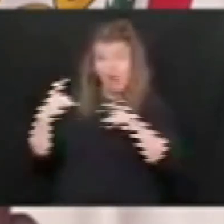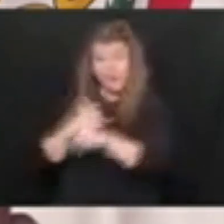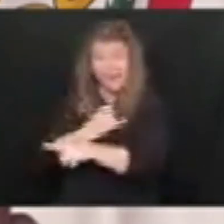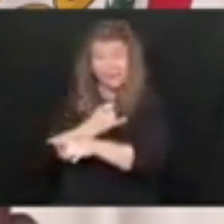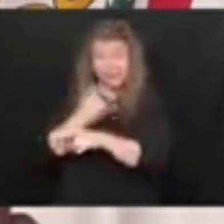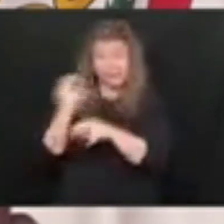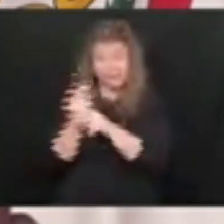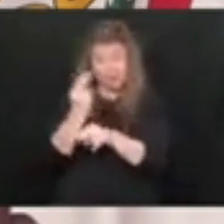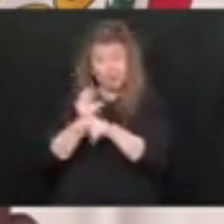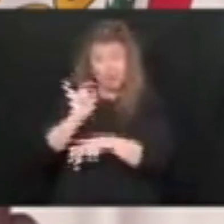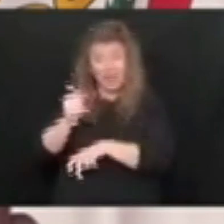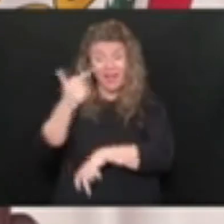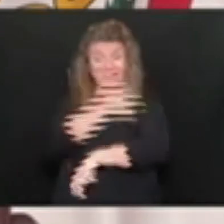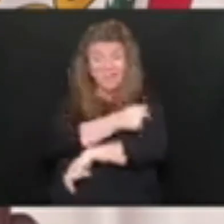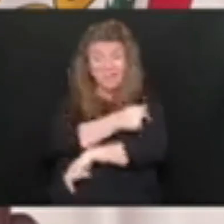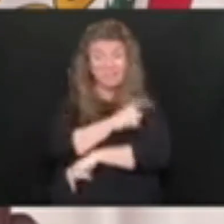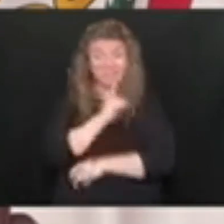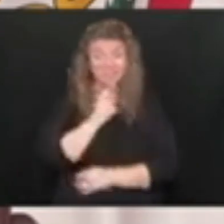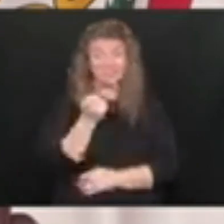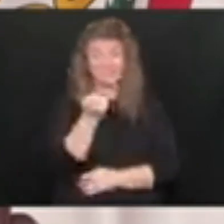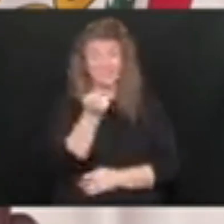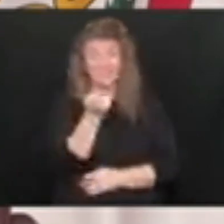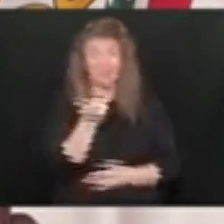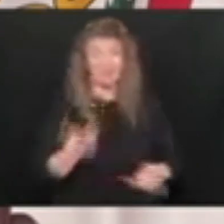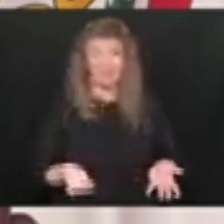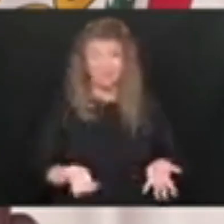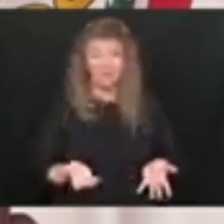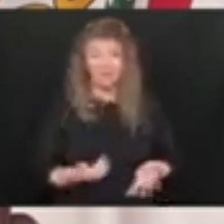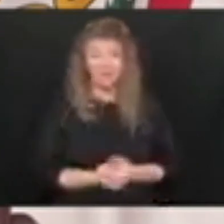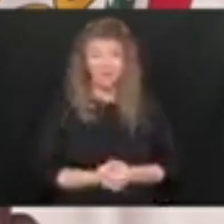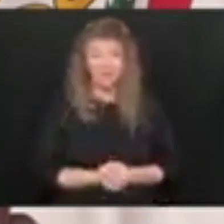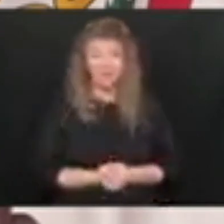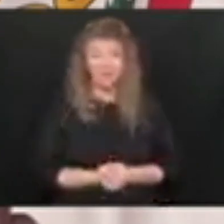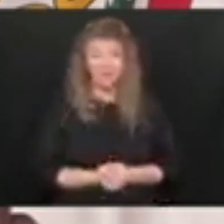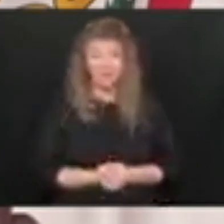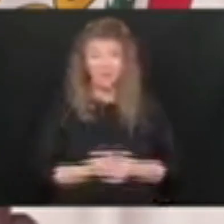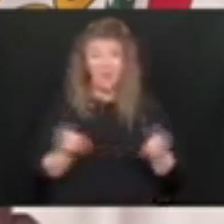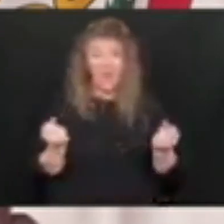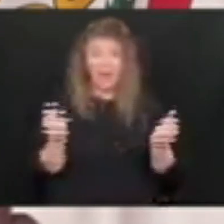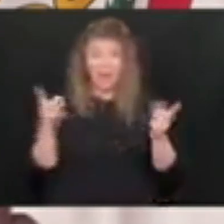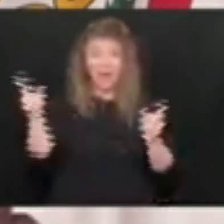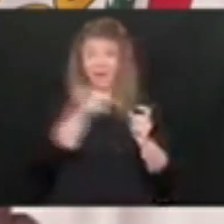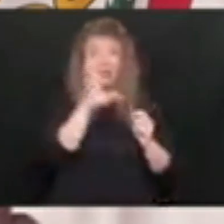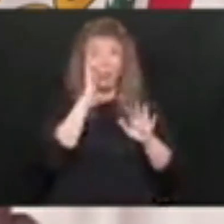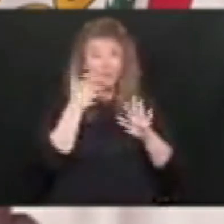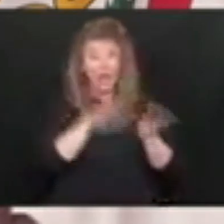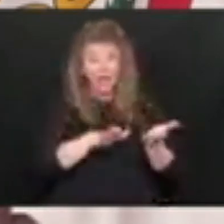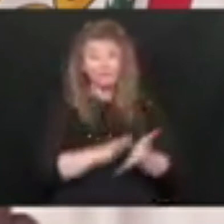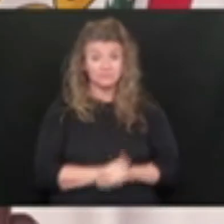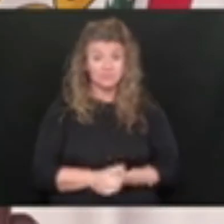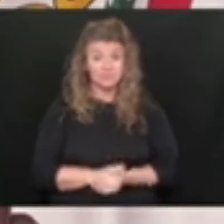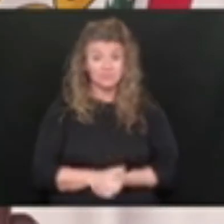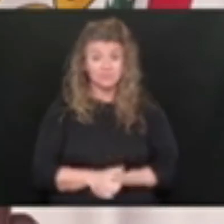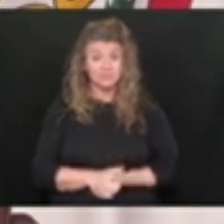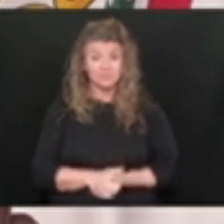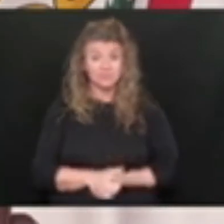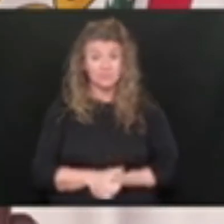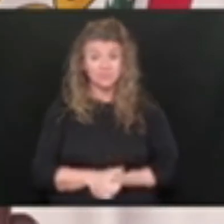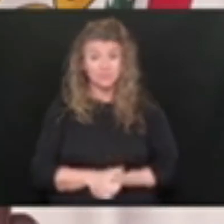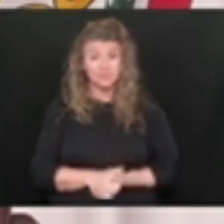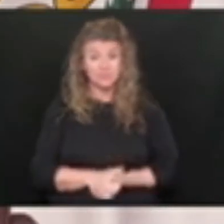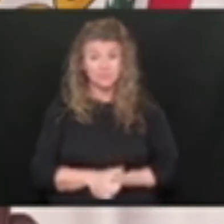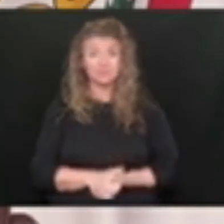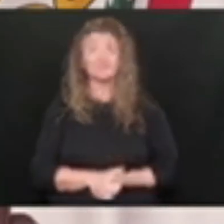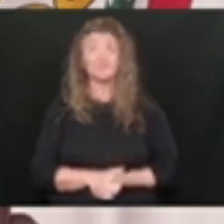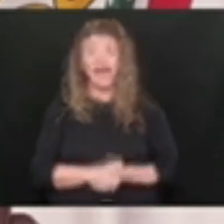vaccine is so minuscule it's off the chart. And a bunch of you are going to die. Now, and